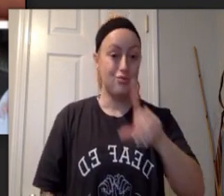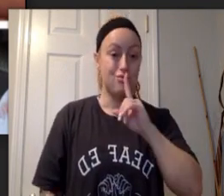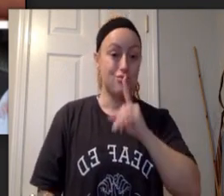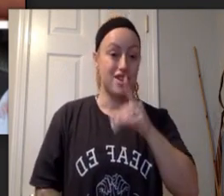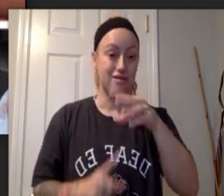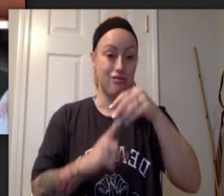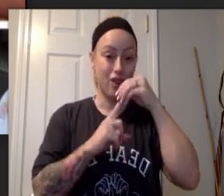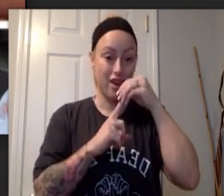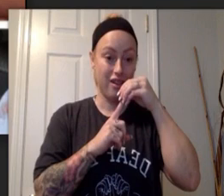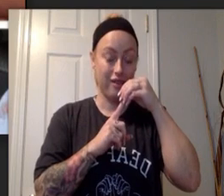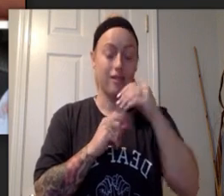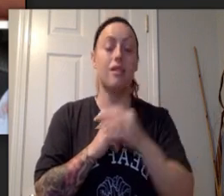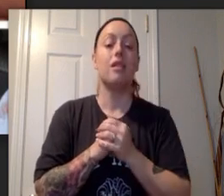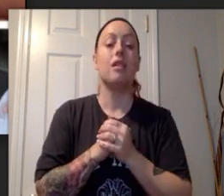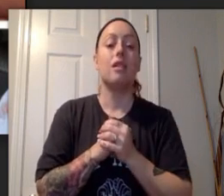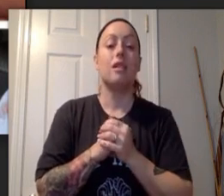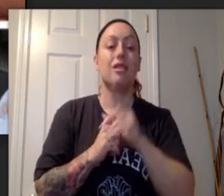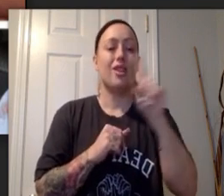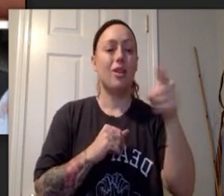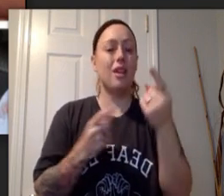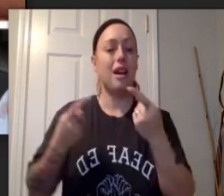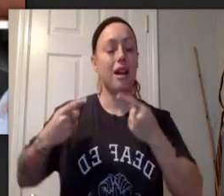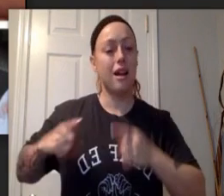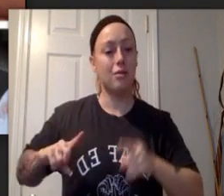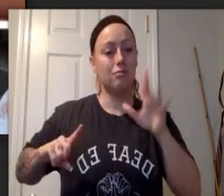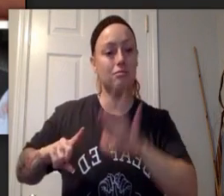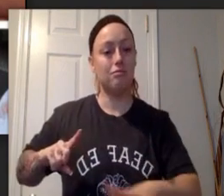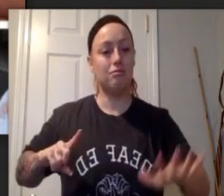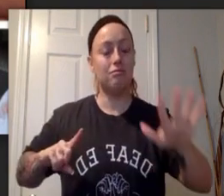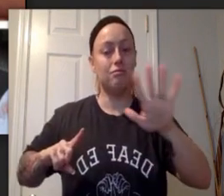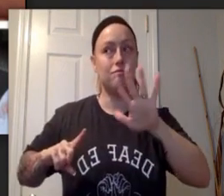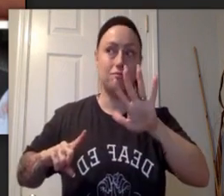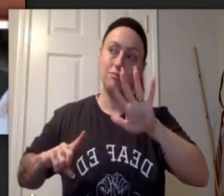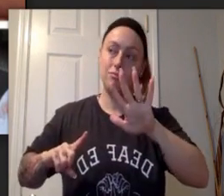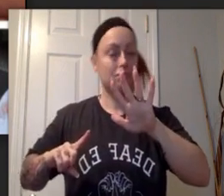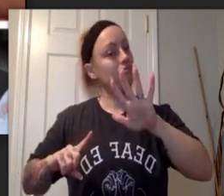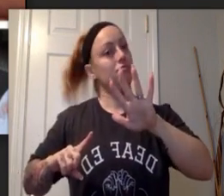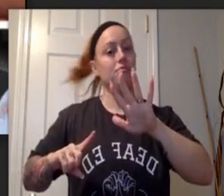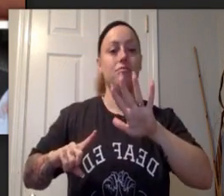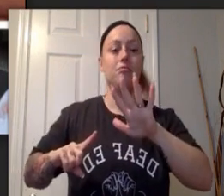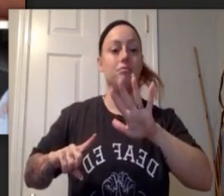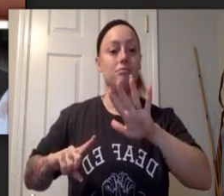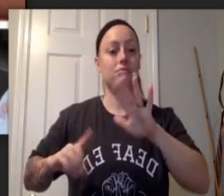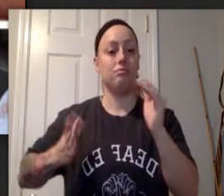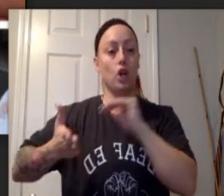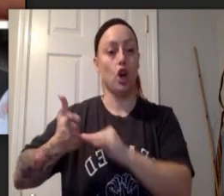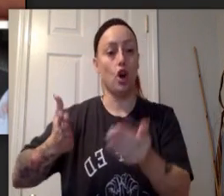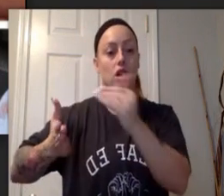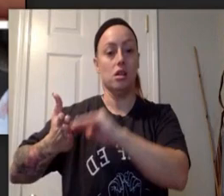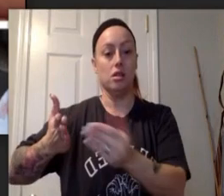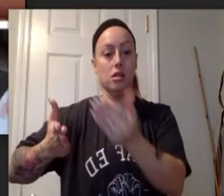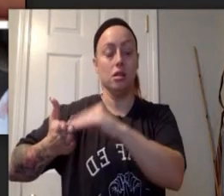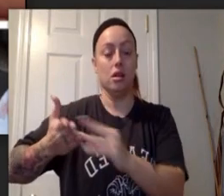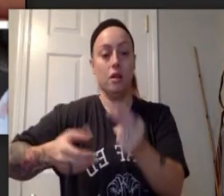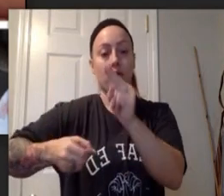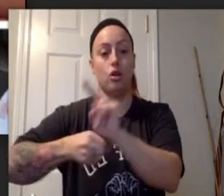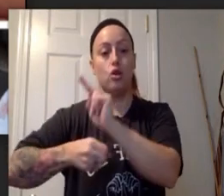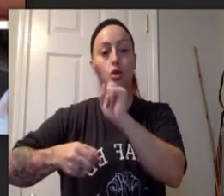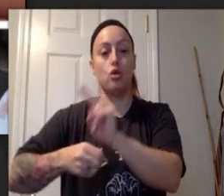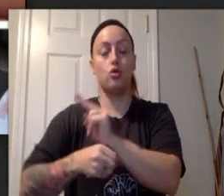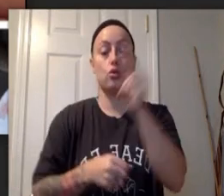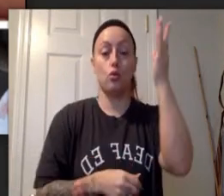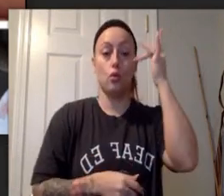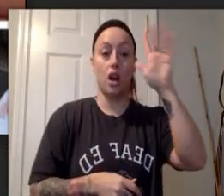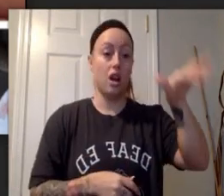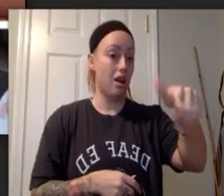rare and really only happens in the context of the recurrence of use, because all of our